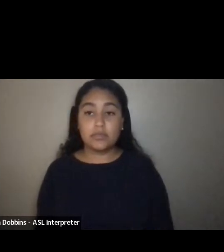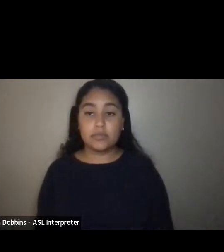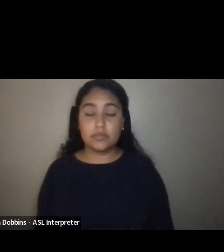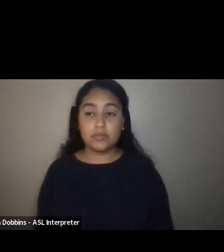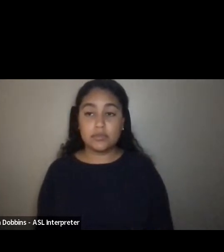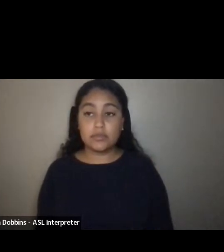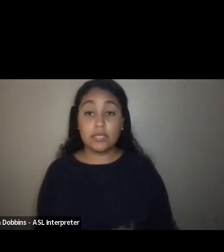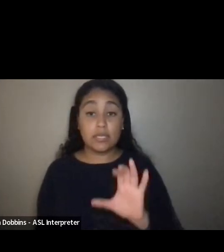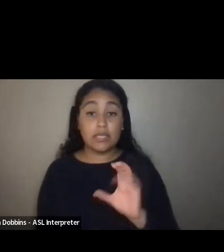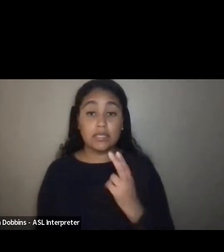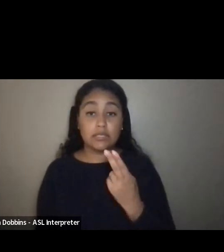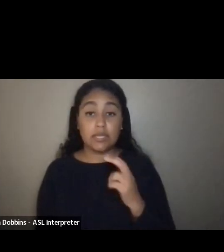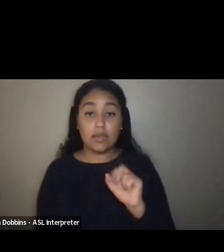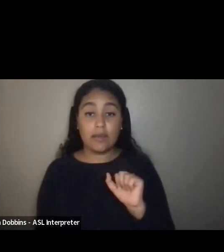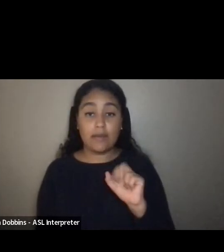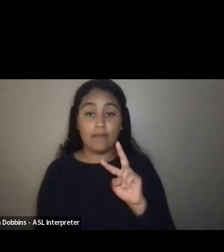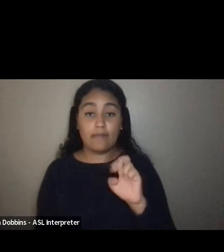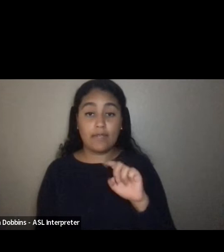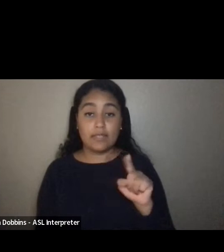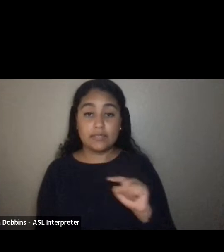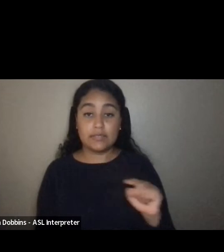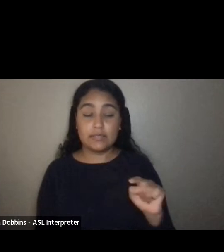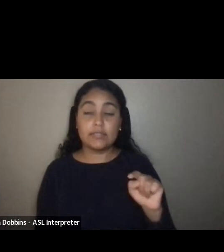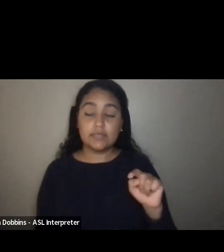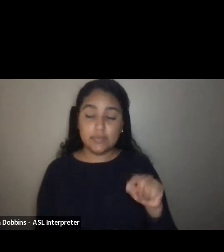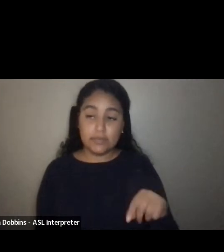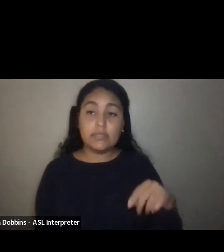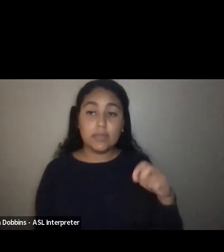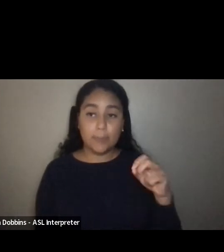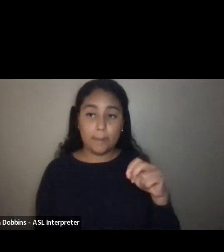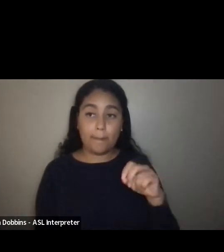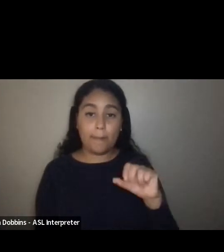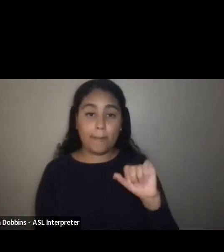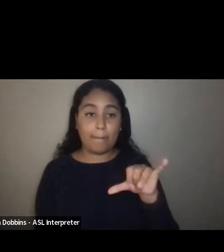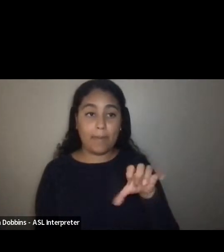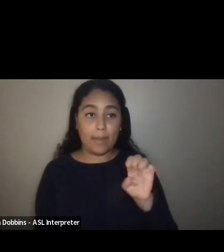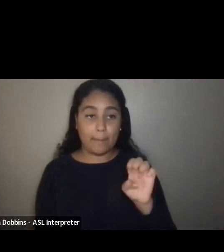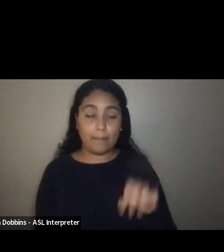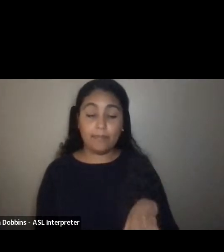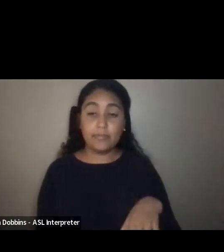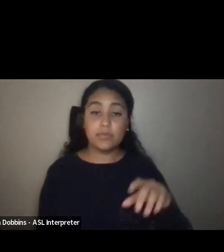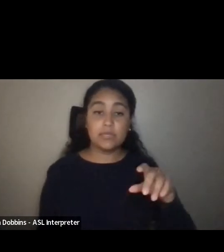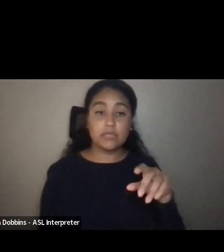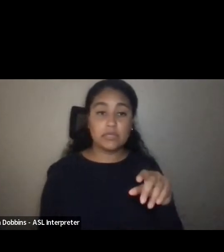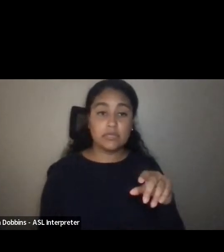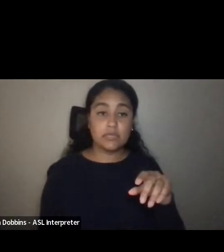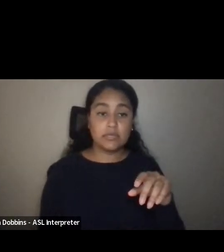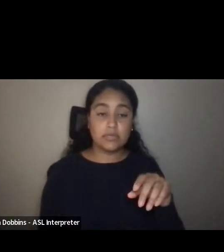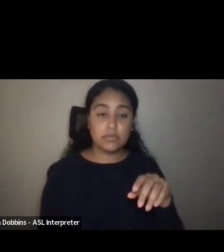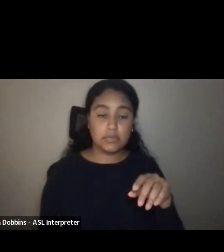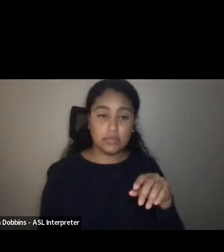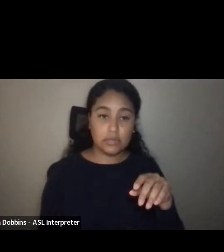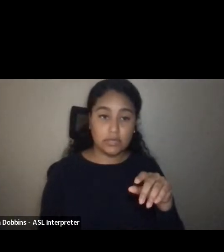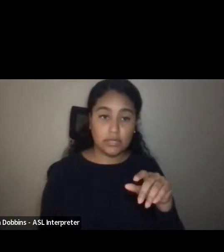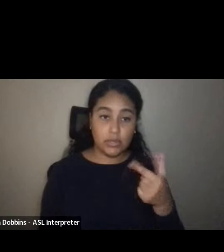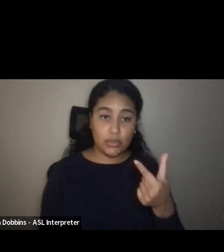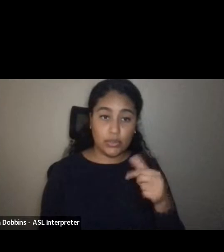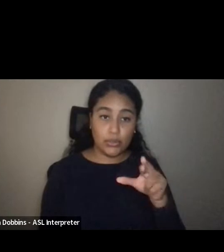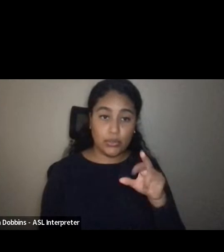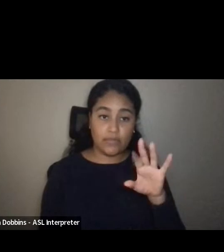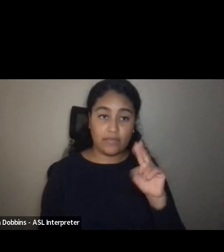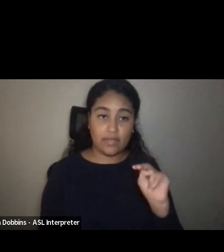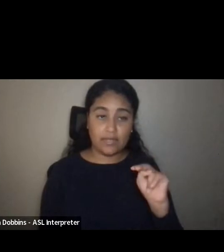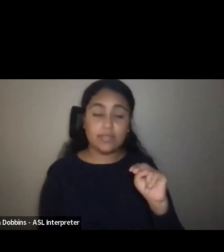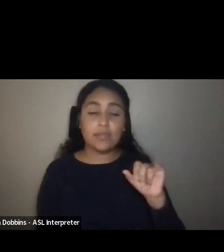Trustee Chavez, how do you vote? Aye. Thank you. Trustee Jacobson, how do you vote? Aye. Trustee Griffin, how do you vote?